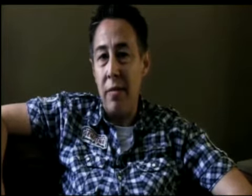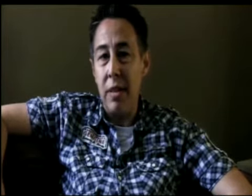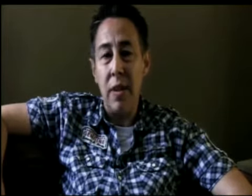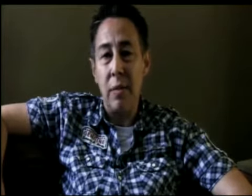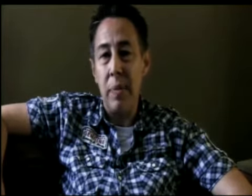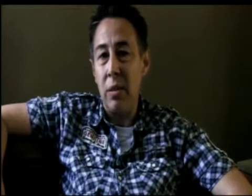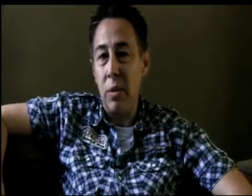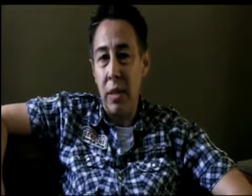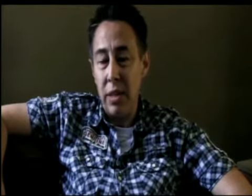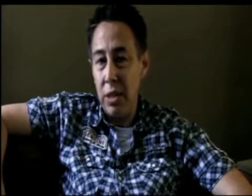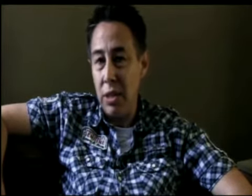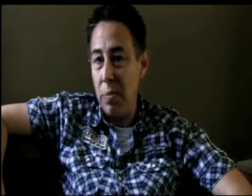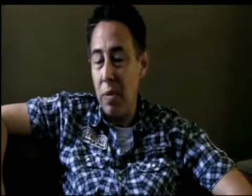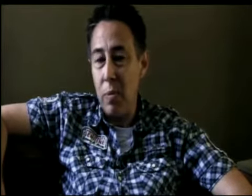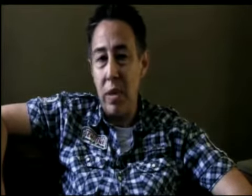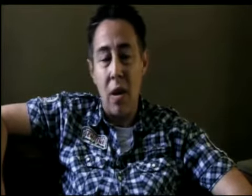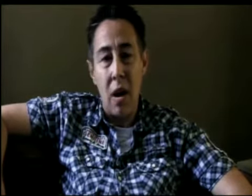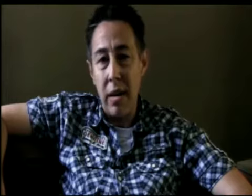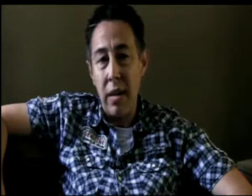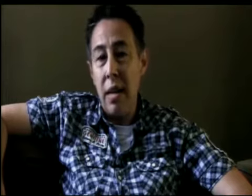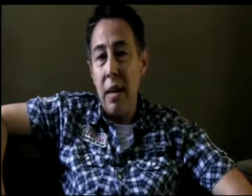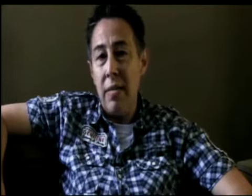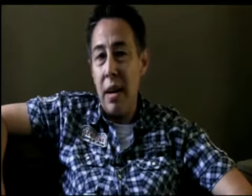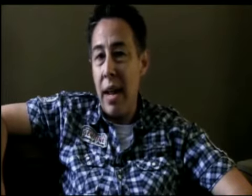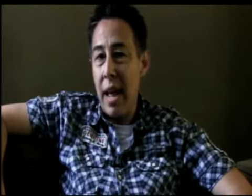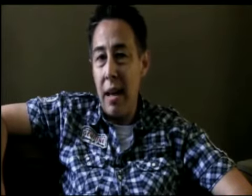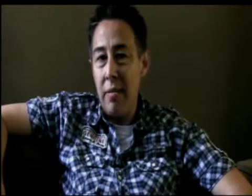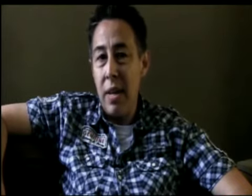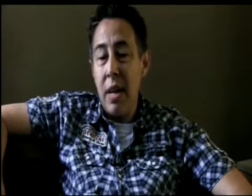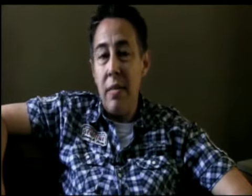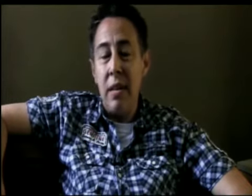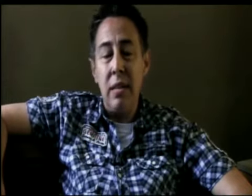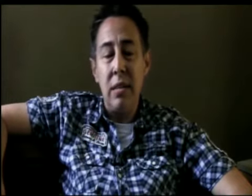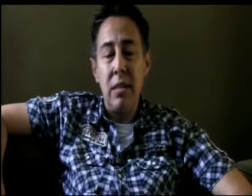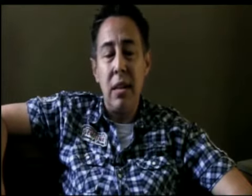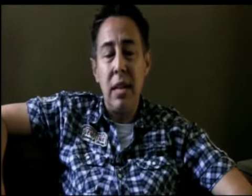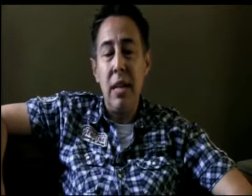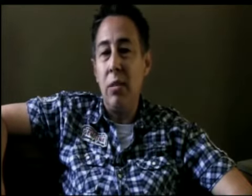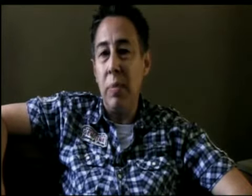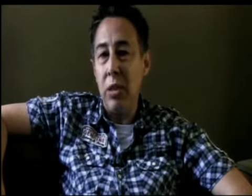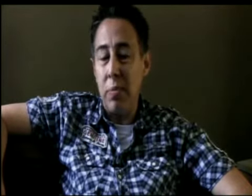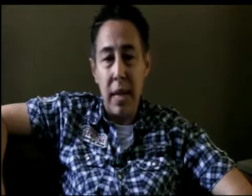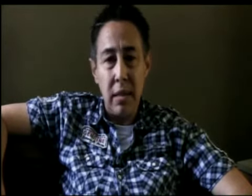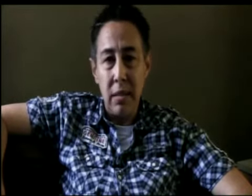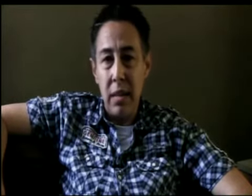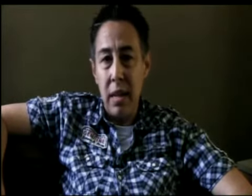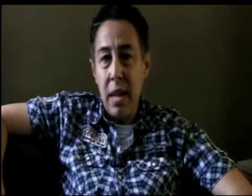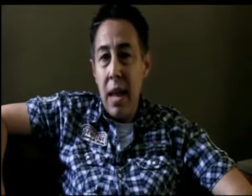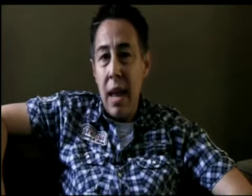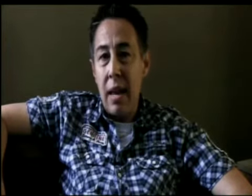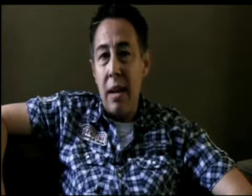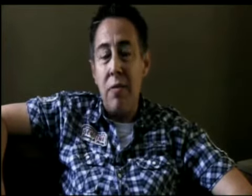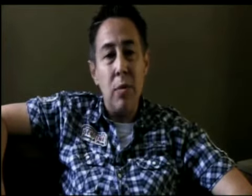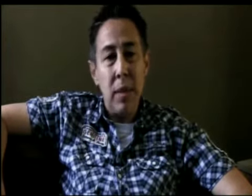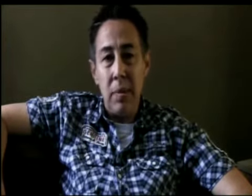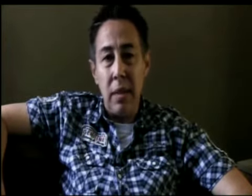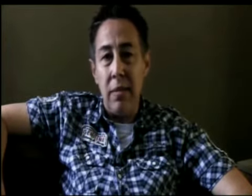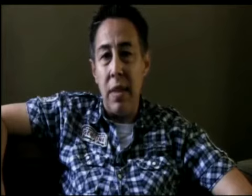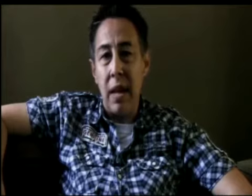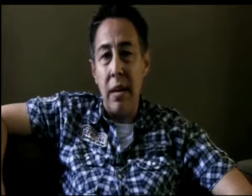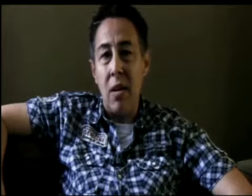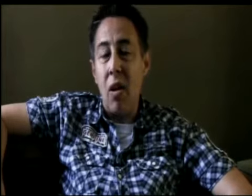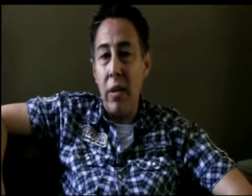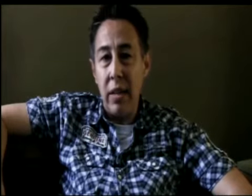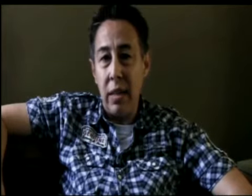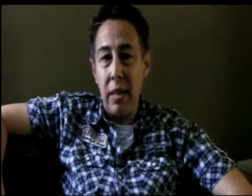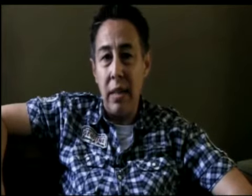that I have and developing the relationship with God that I have, that it has healed me tremendously. And I firmly